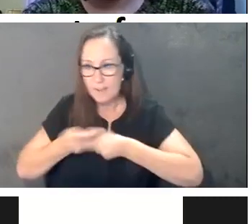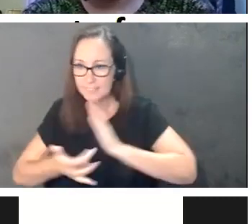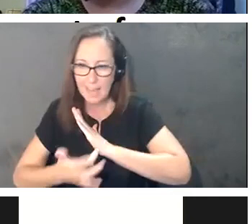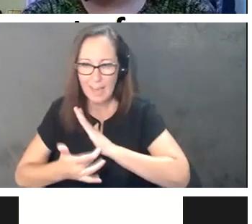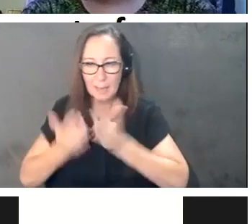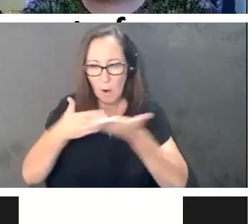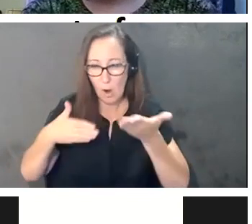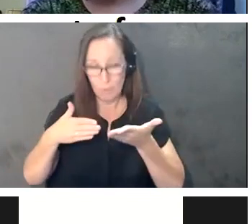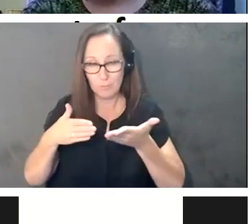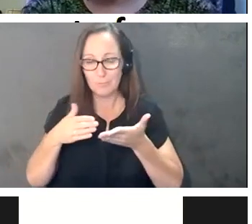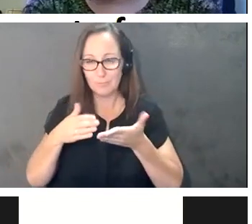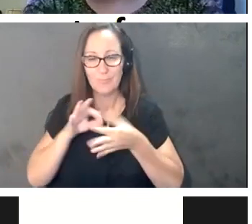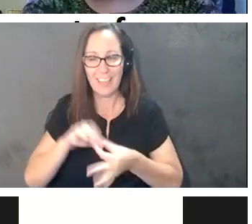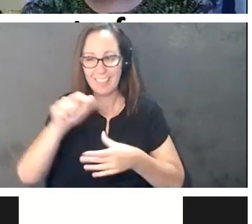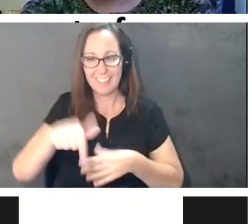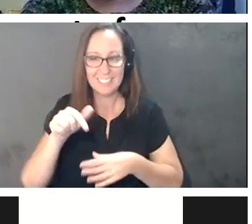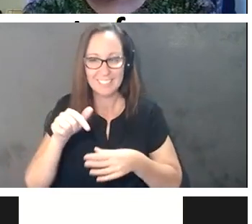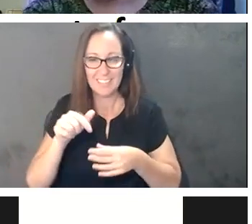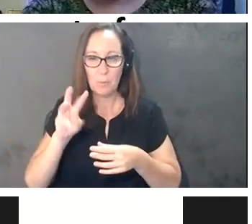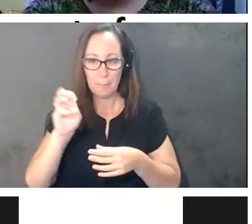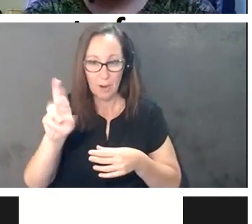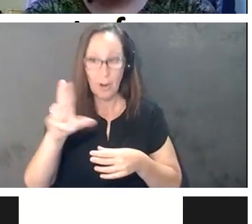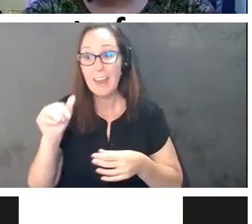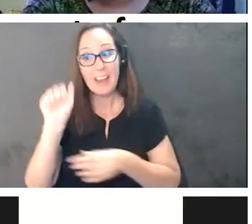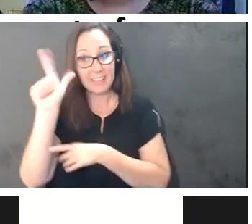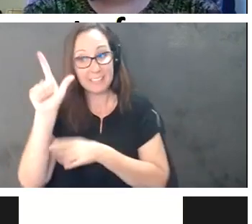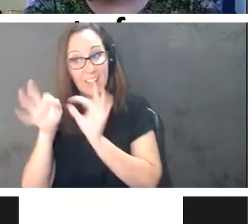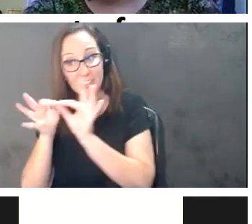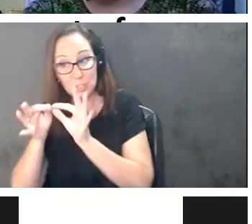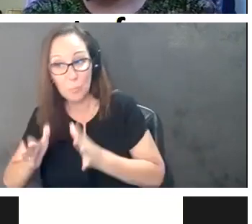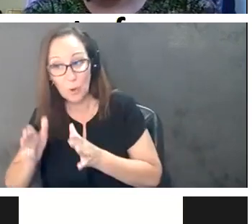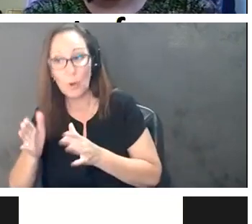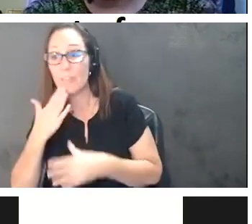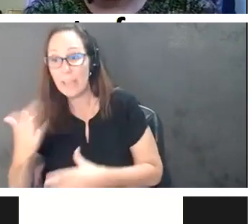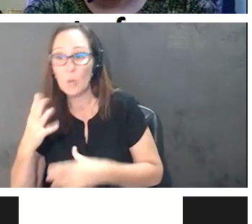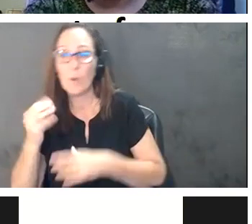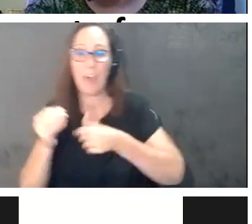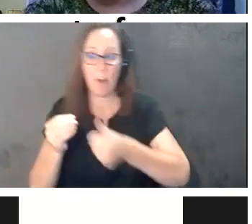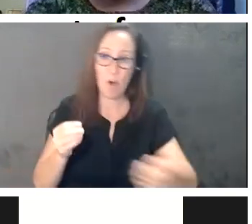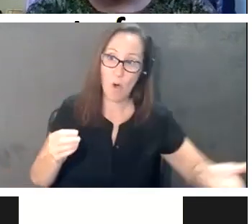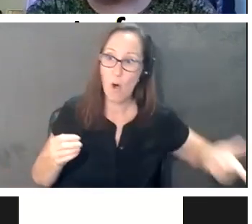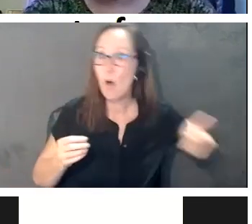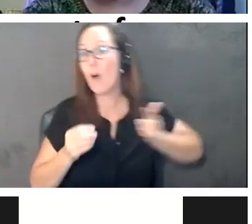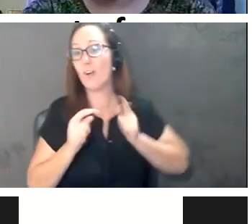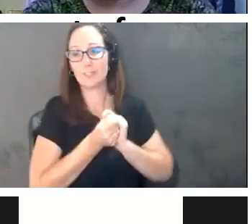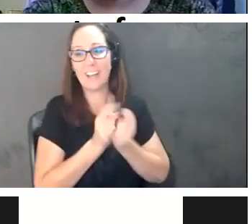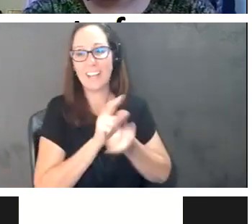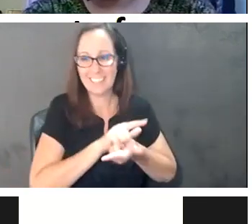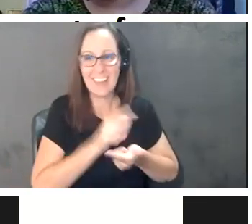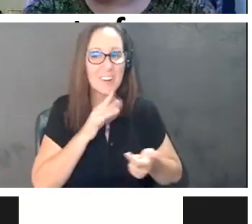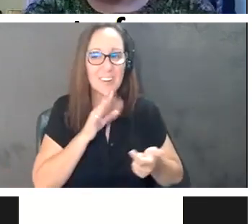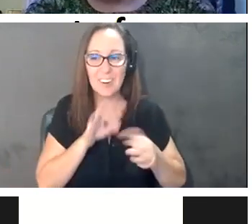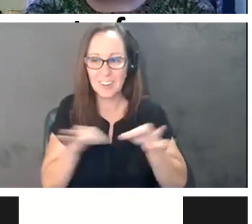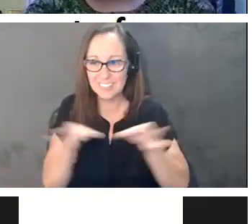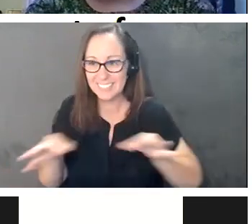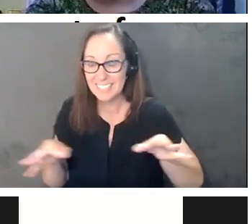presentation today, as well as our ASL interpreters and all of our translators, as we had